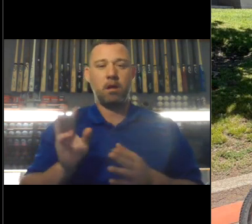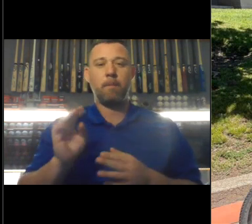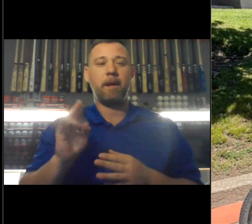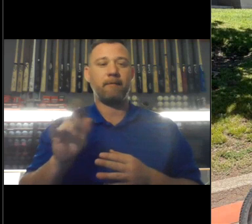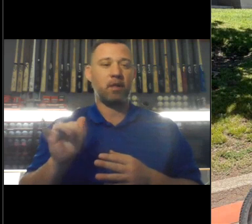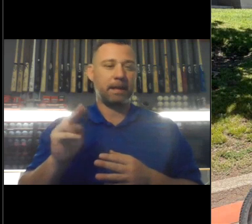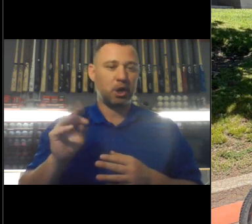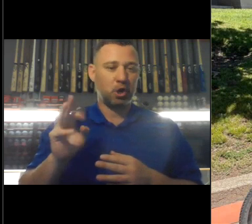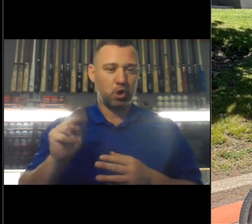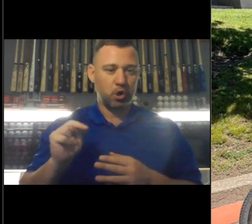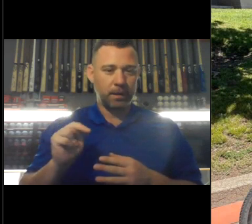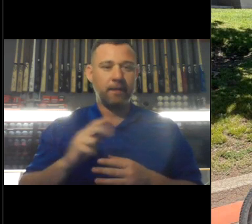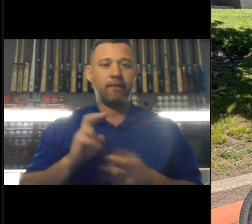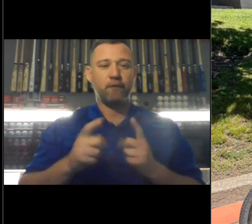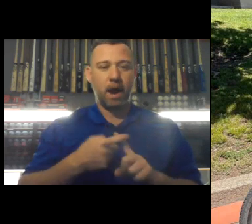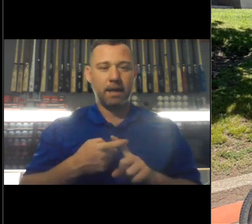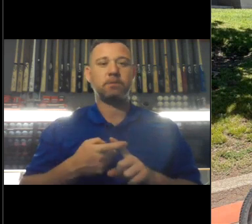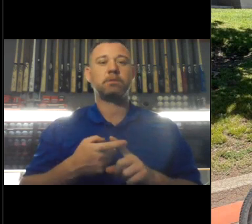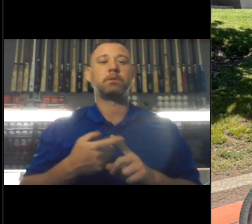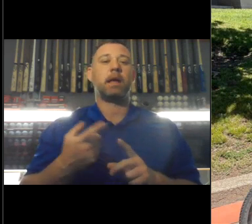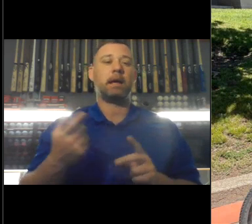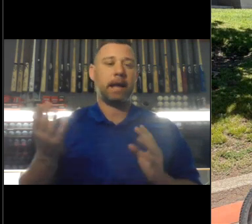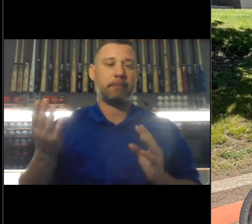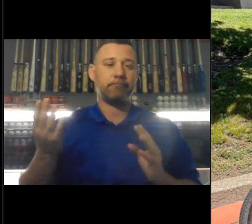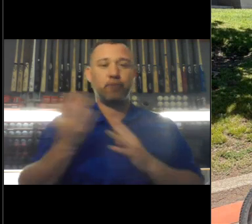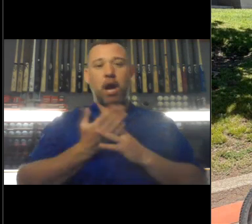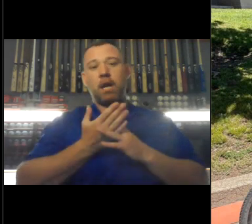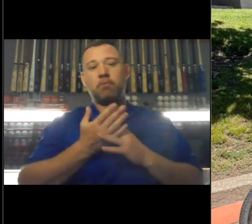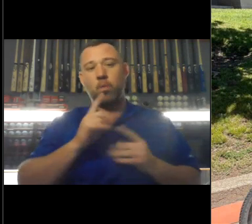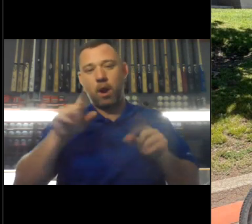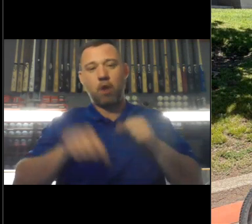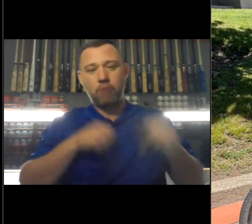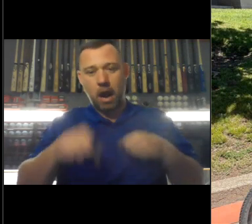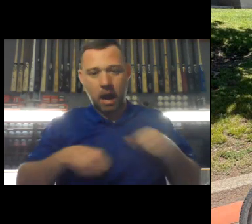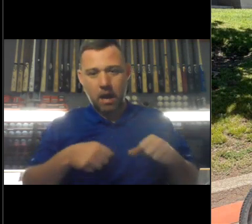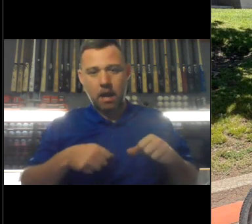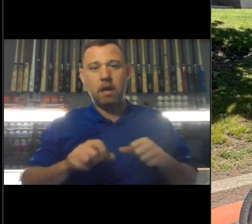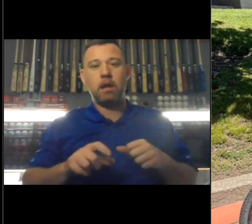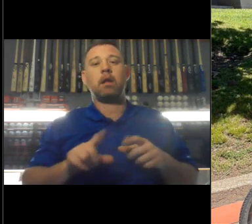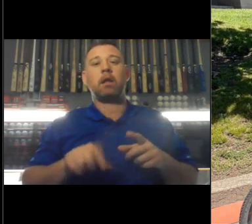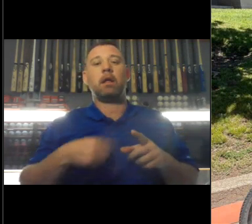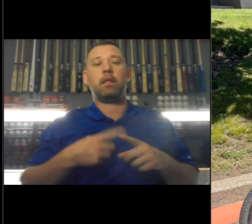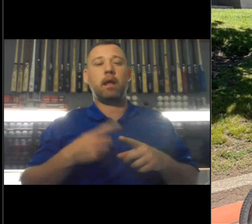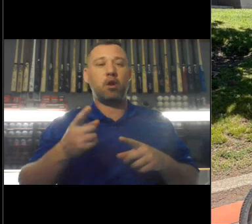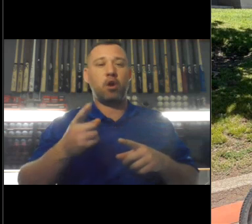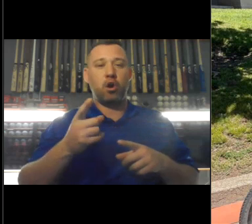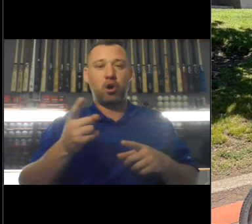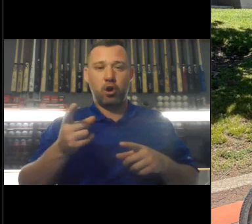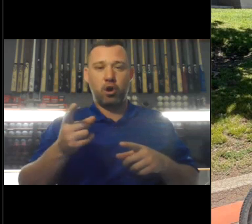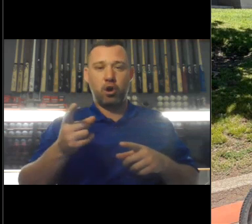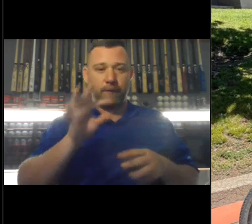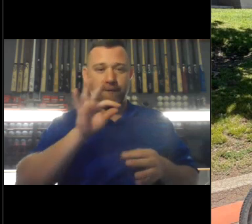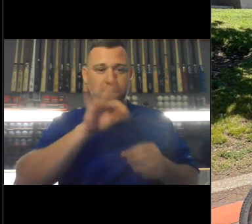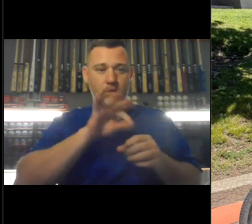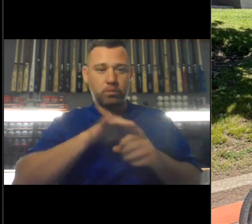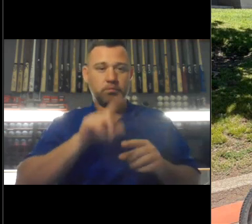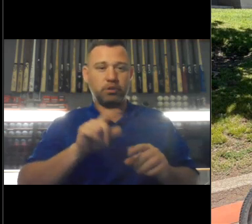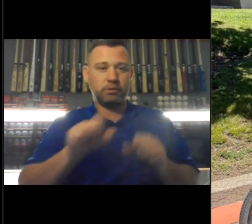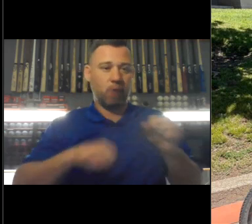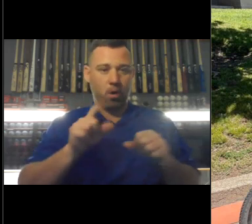and some friends taking a break while on a ride, and also taking her election ballot to City Hall.